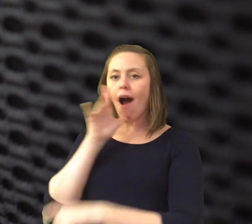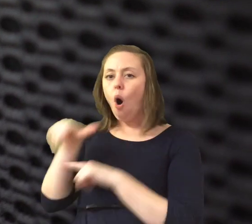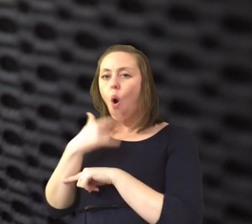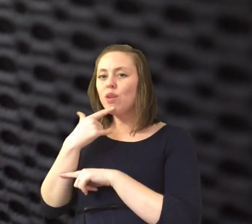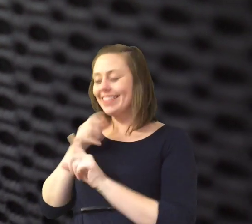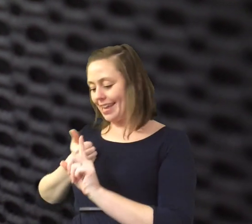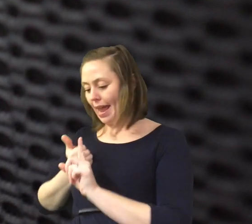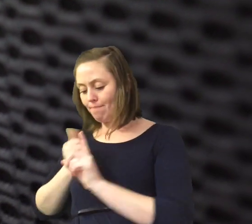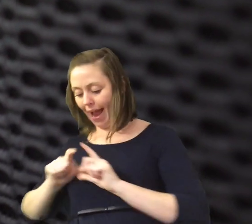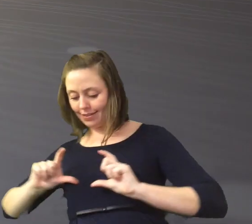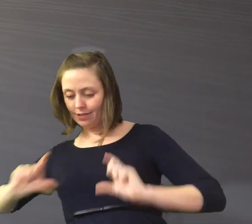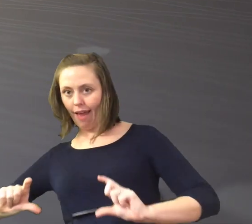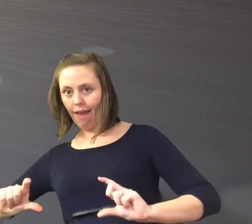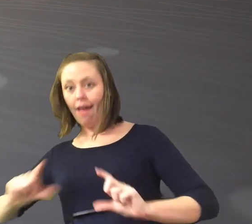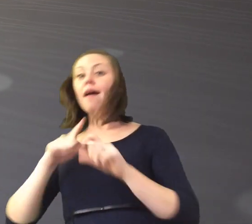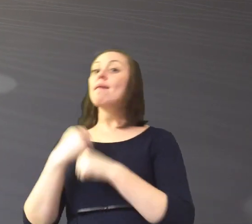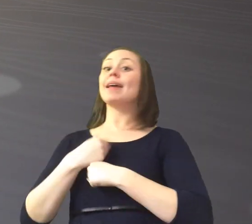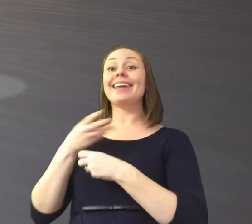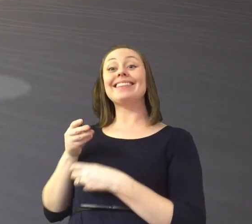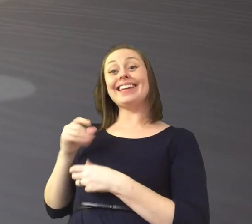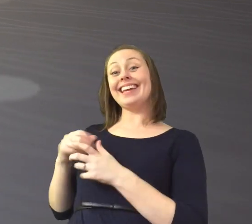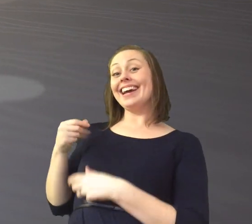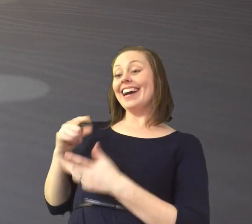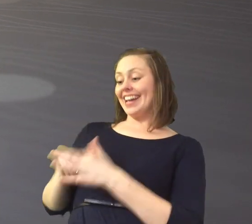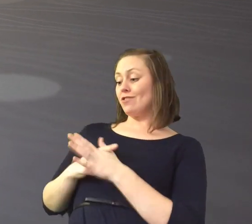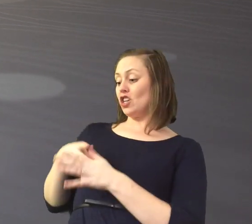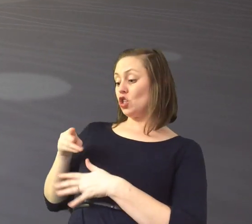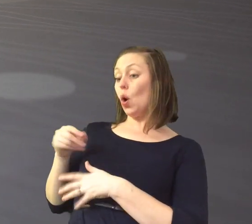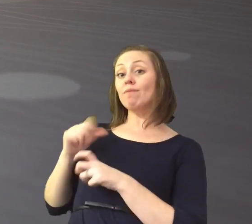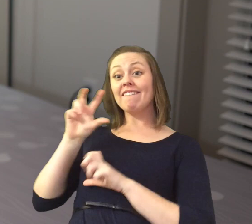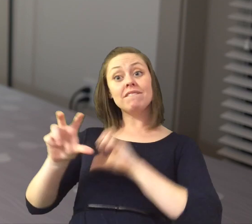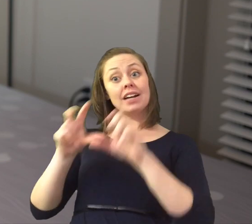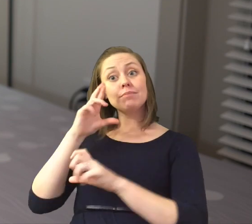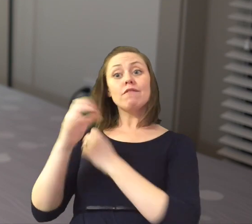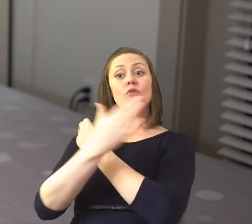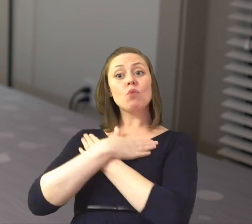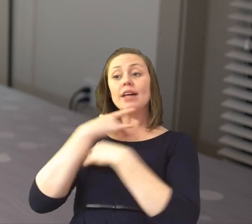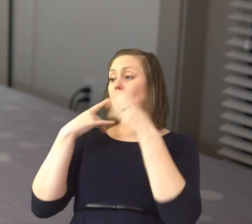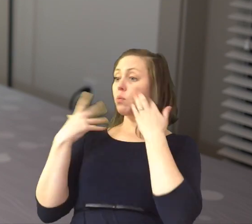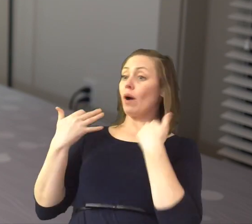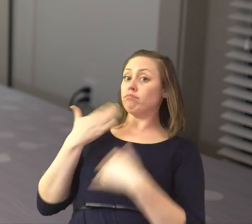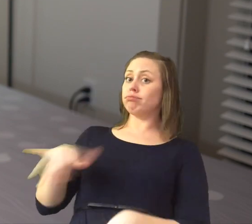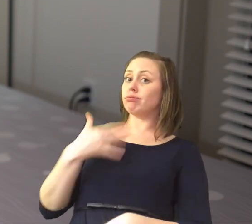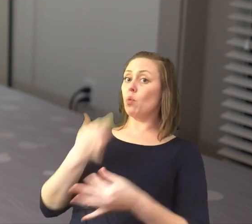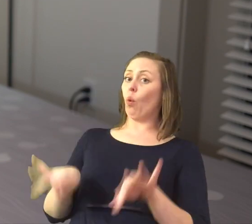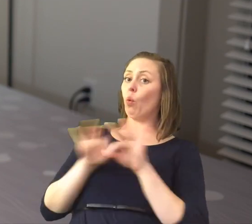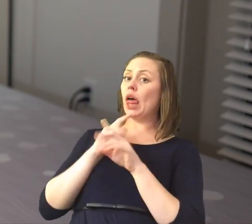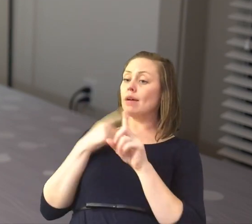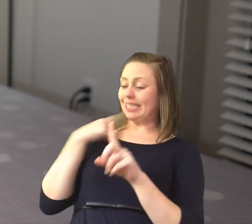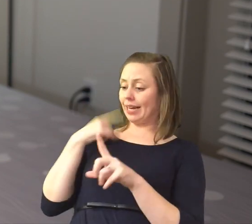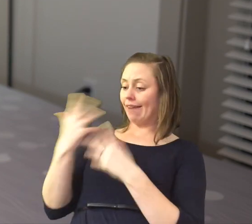just the affected layer. This makes the initial investment for ReST well worth it, as you could easily have this bed for